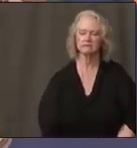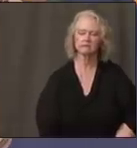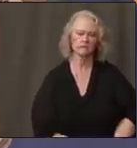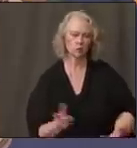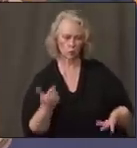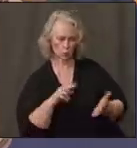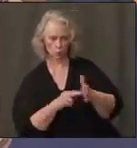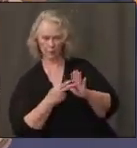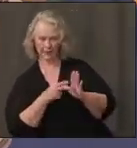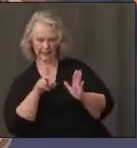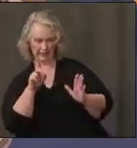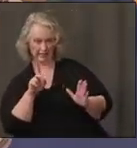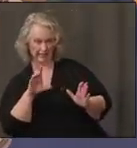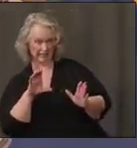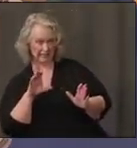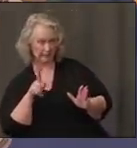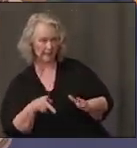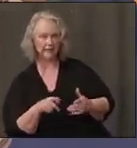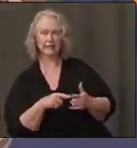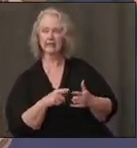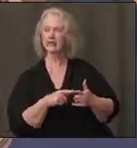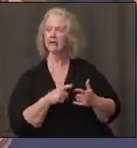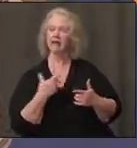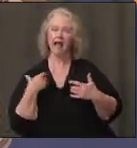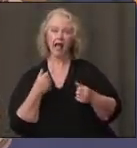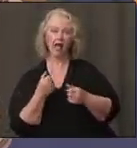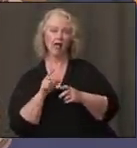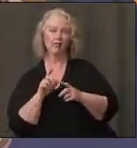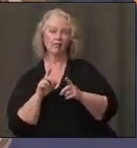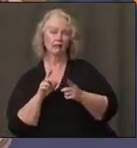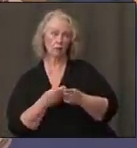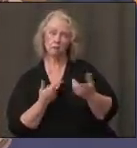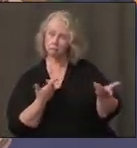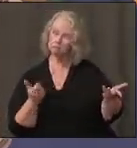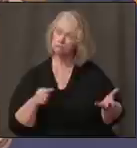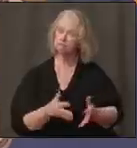here, like DCP, the health department? Yes, yes.